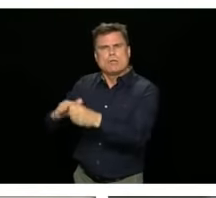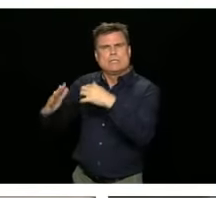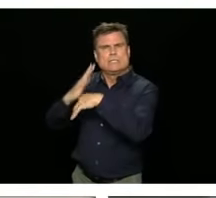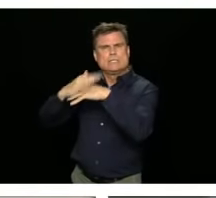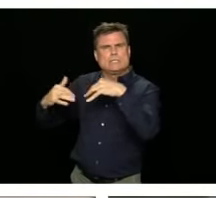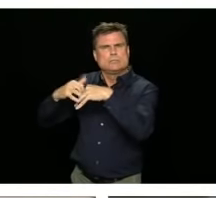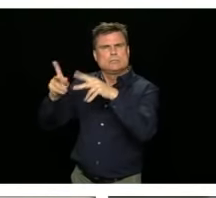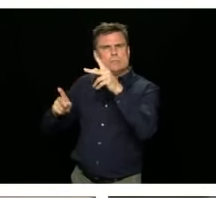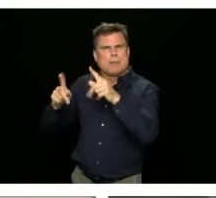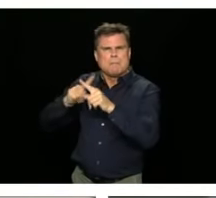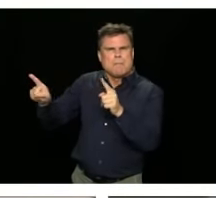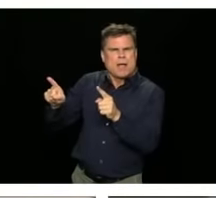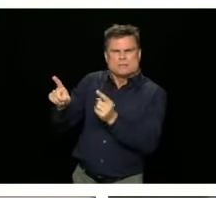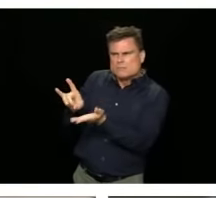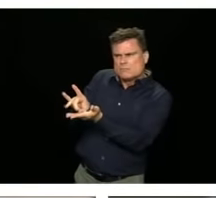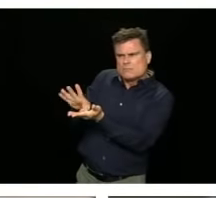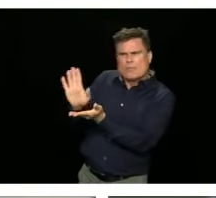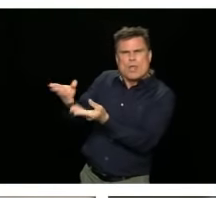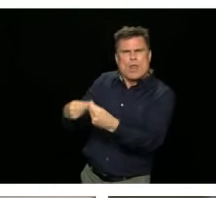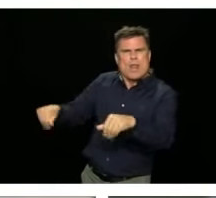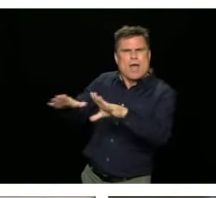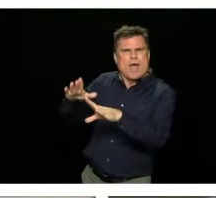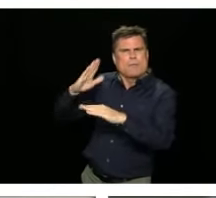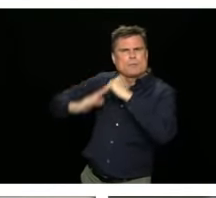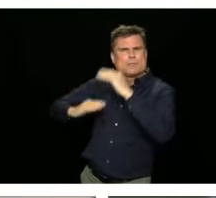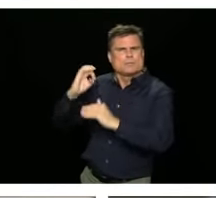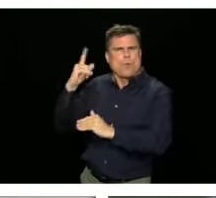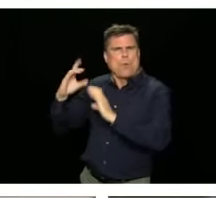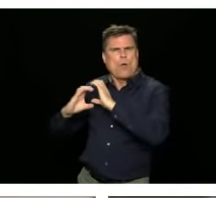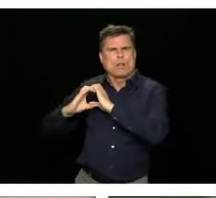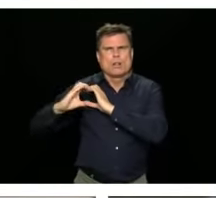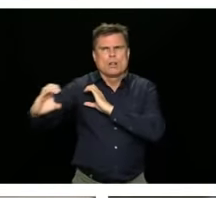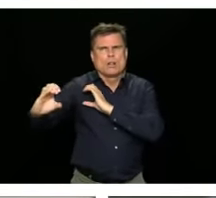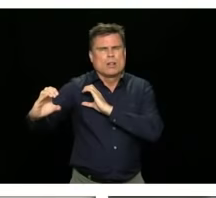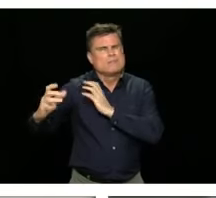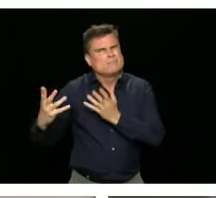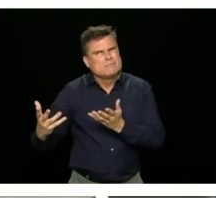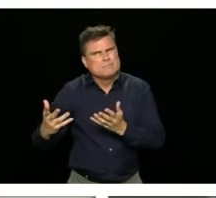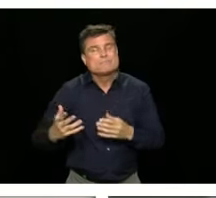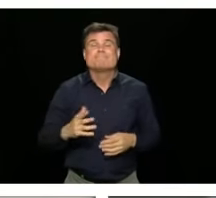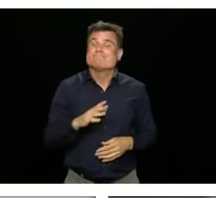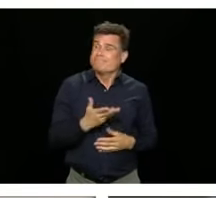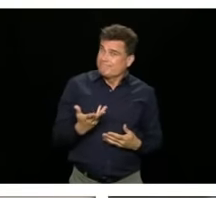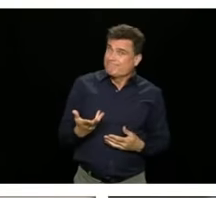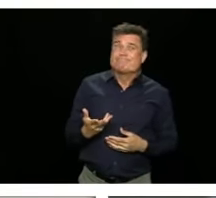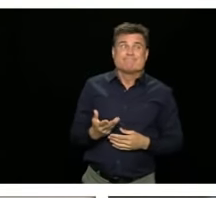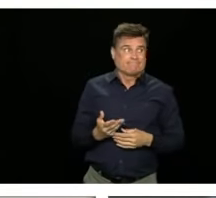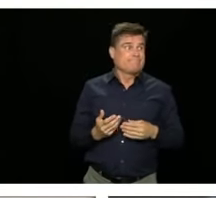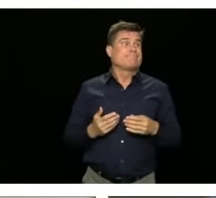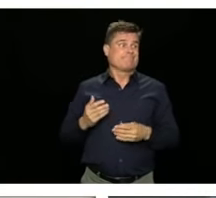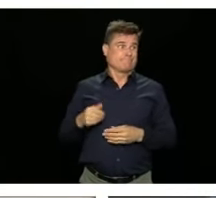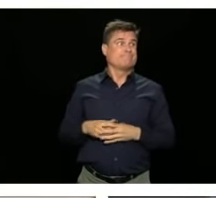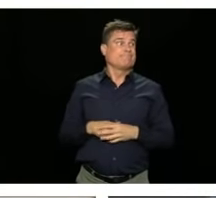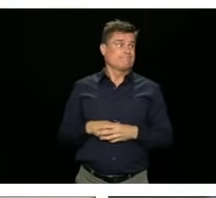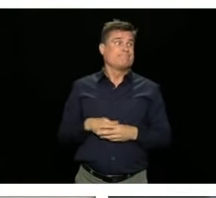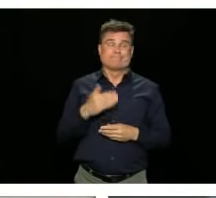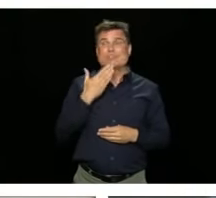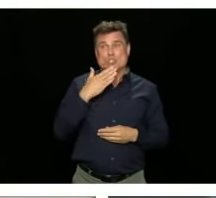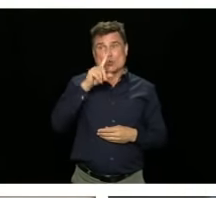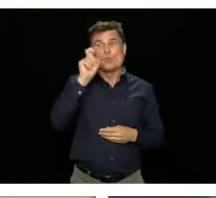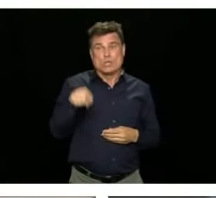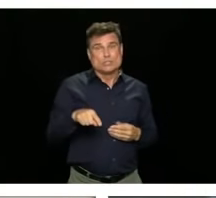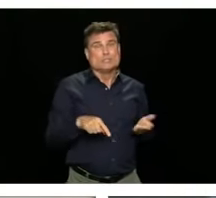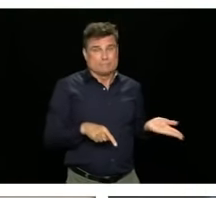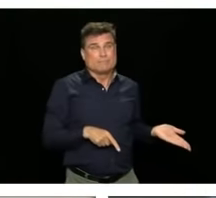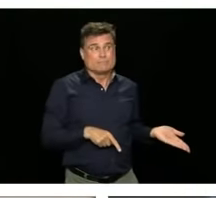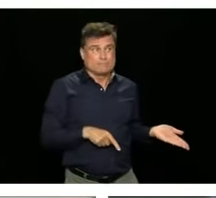I appreciate the question from the person. I think first I want to acknowledge that it was traumatic for many people, that, you